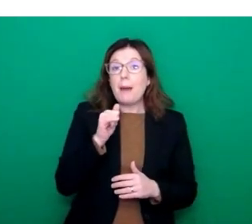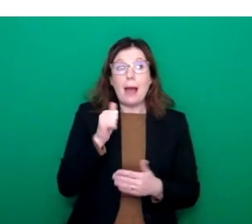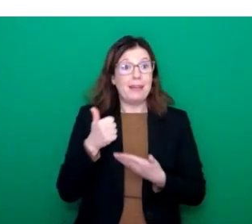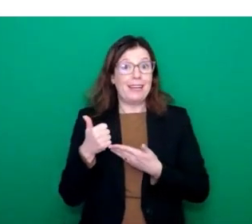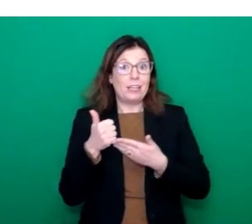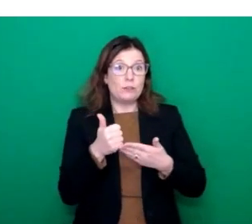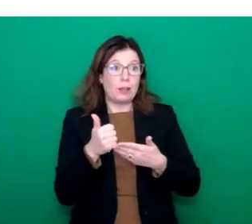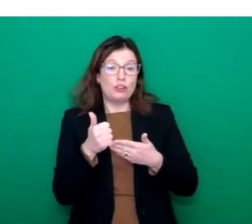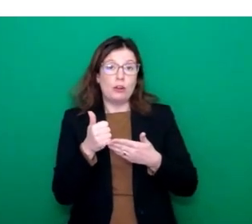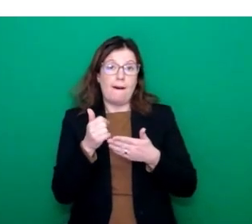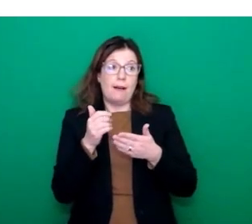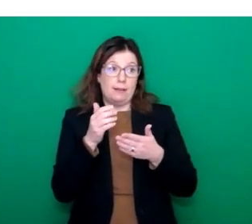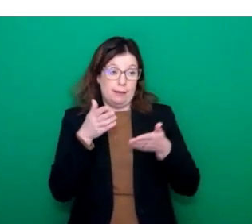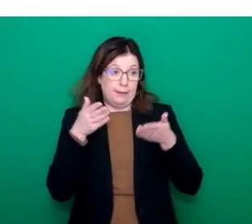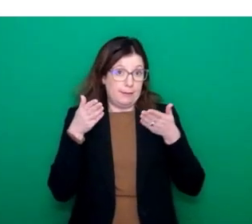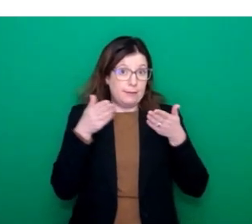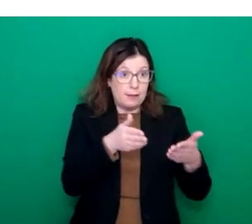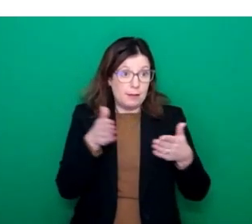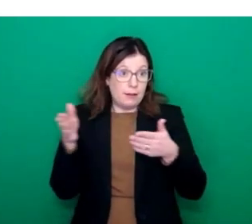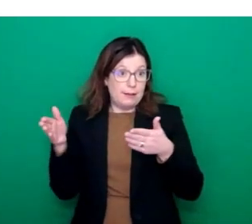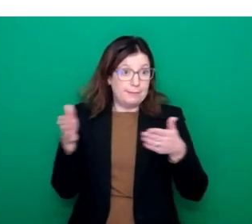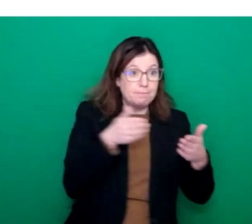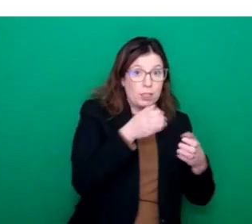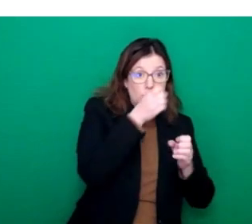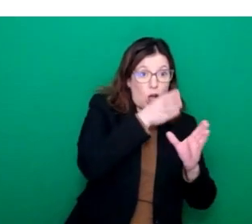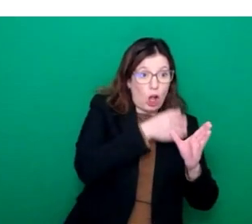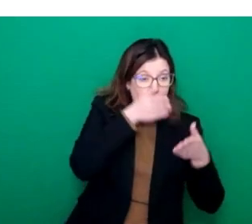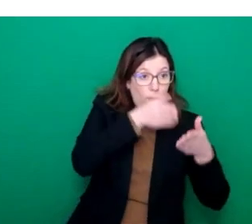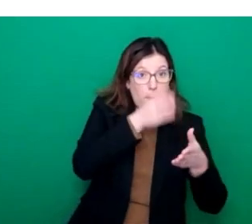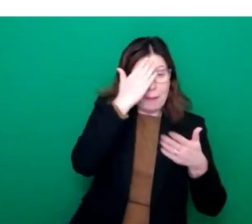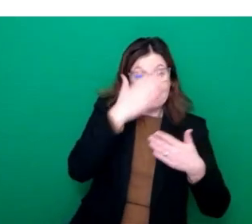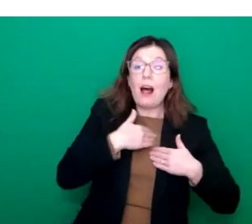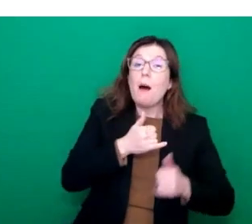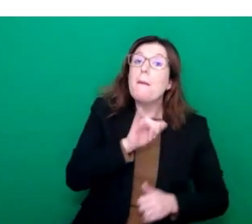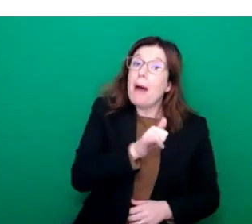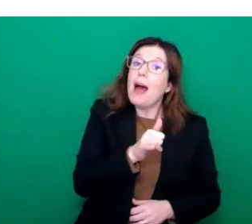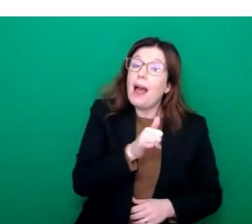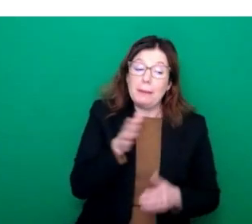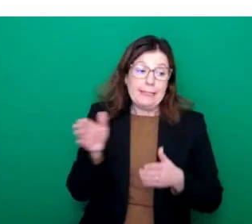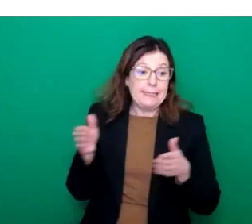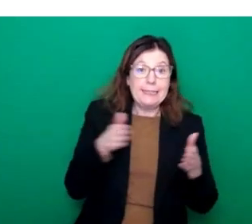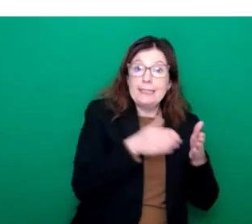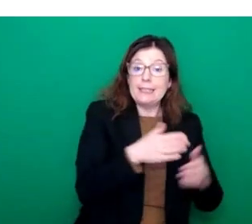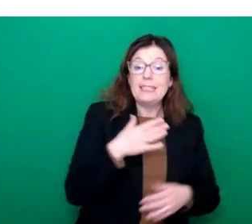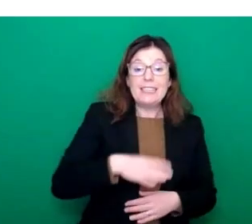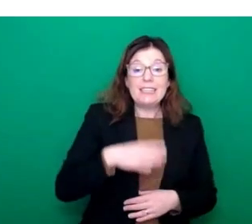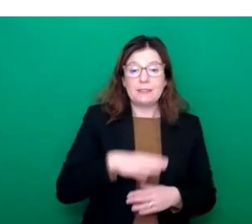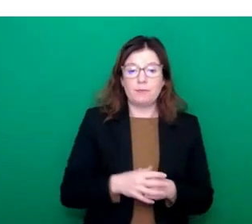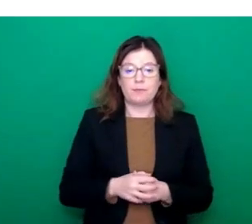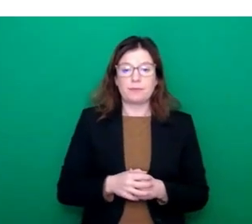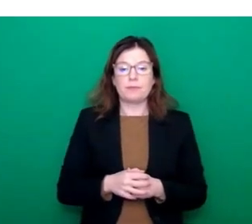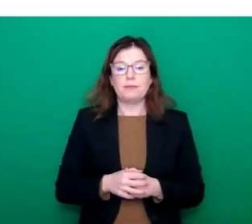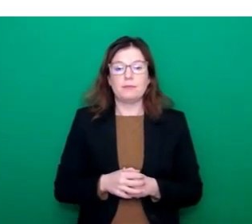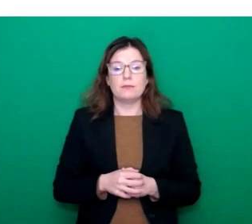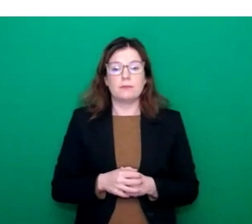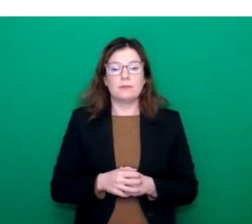if we're solely talking about the mental health aspects. And as has been mentioned previously, that